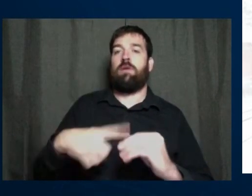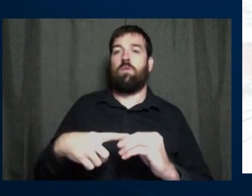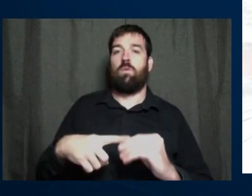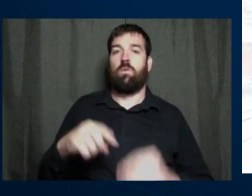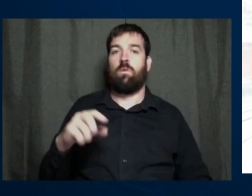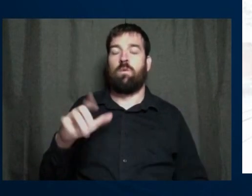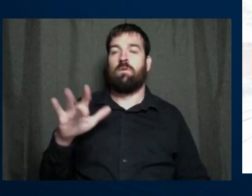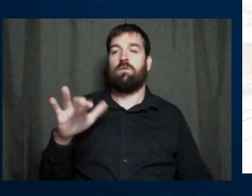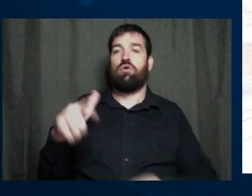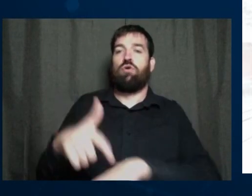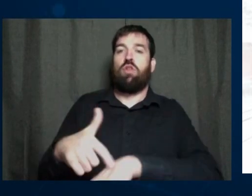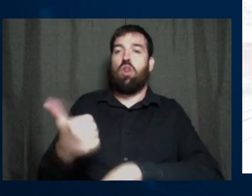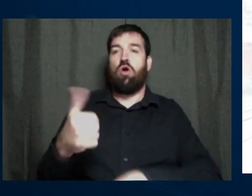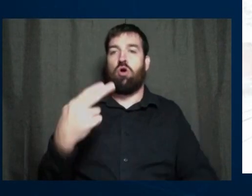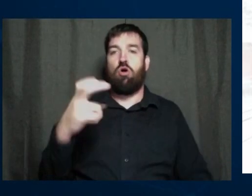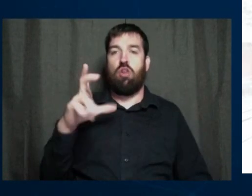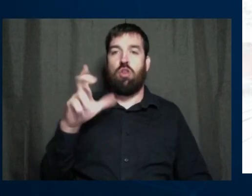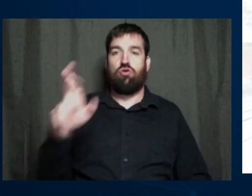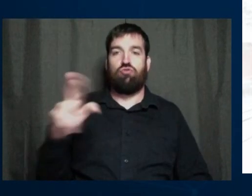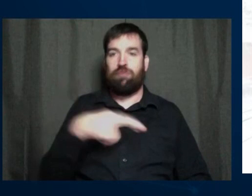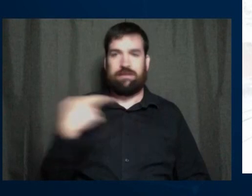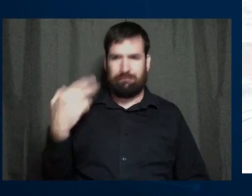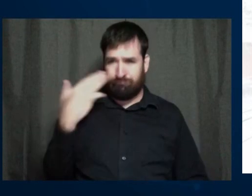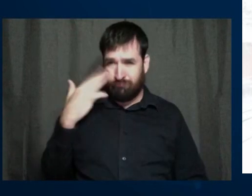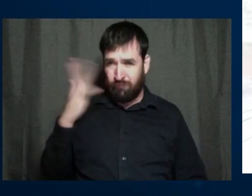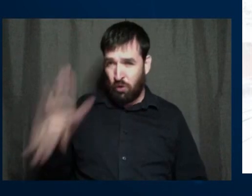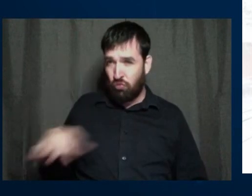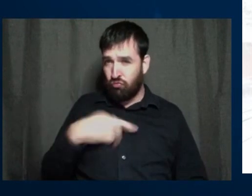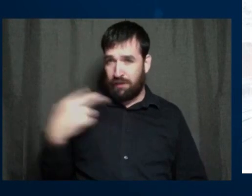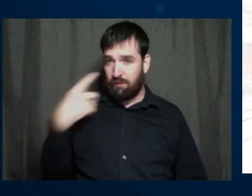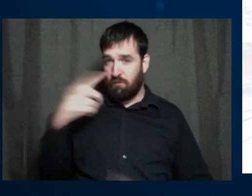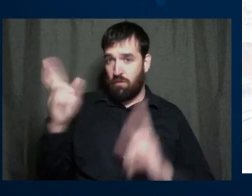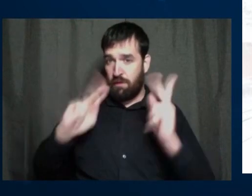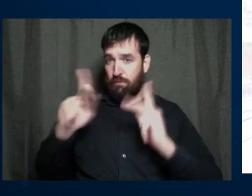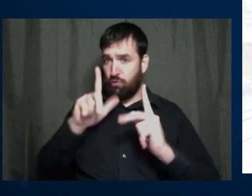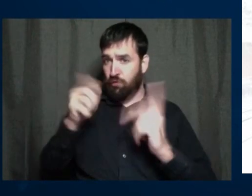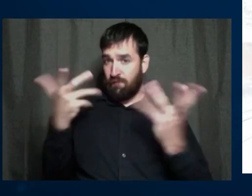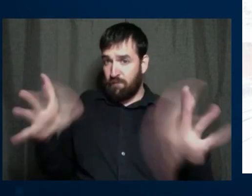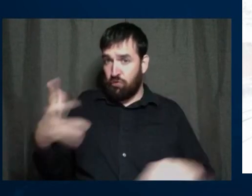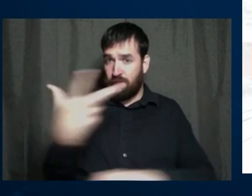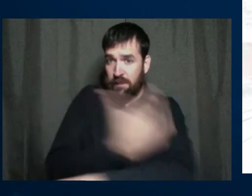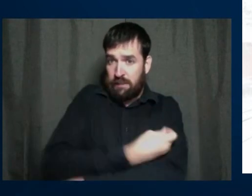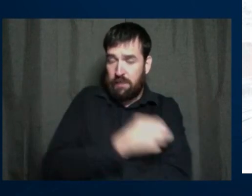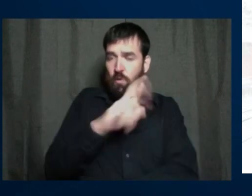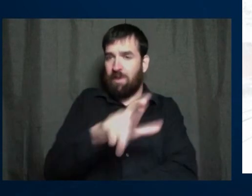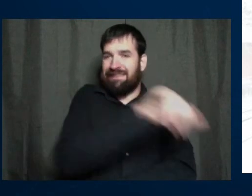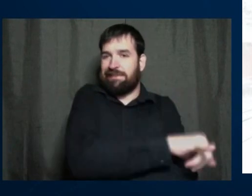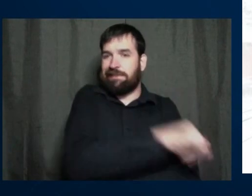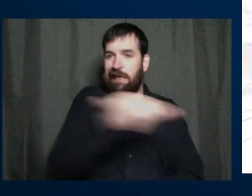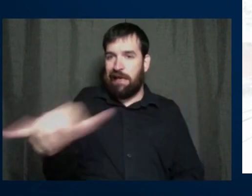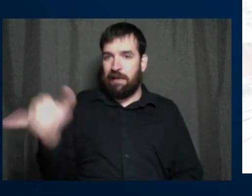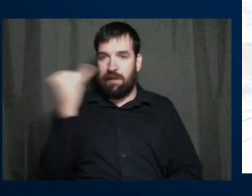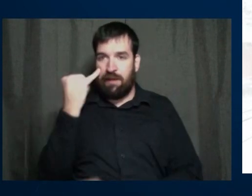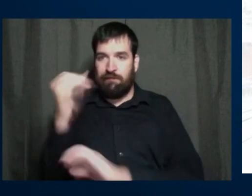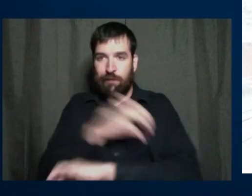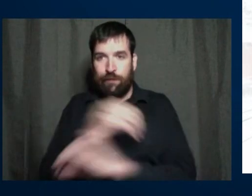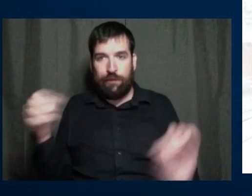haul risk. Do we know the COVID long haul risk for those who are vaccinated, or is it the same for someone who's